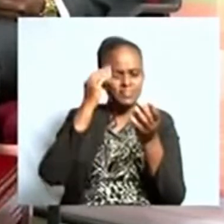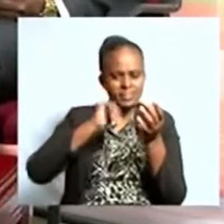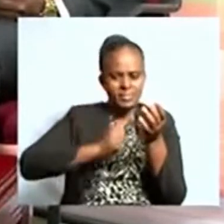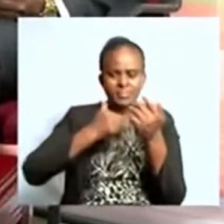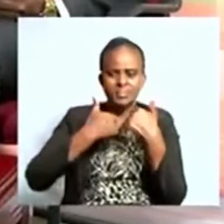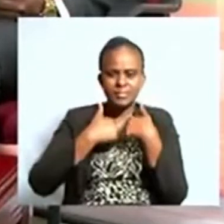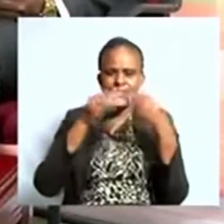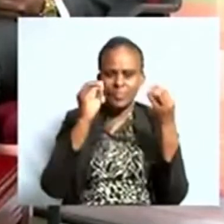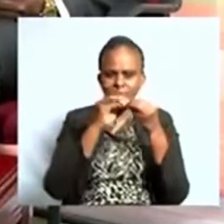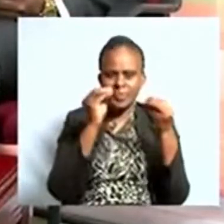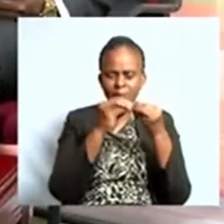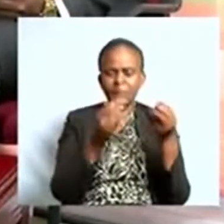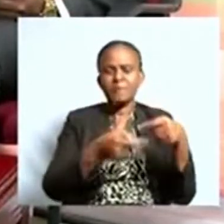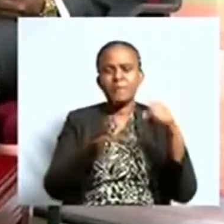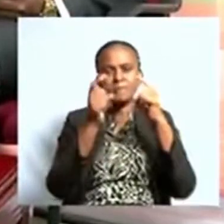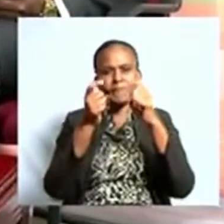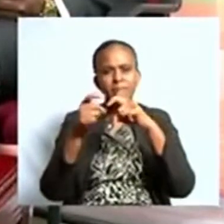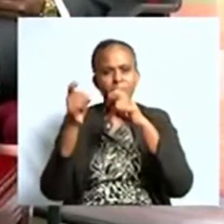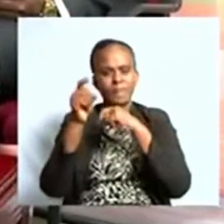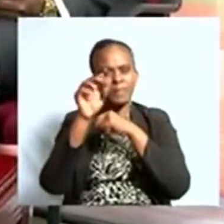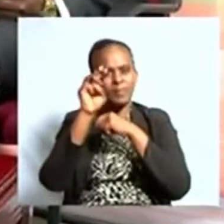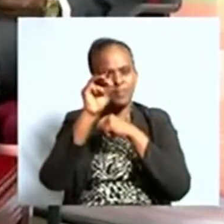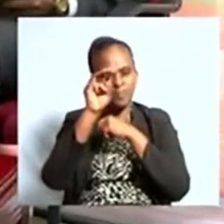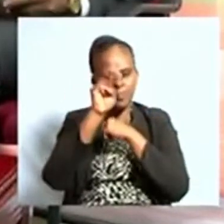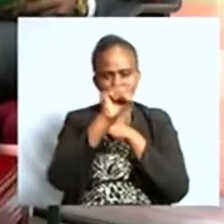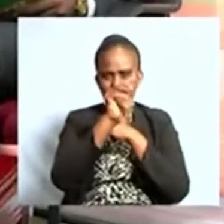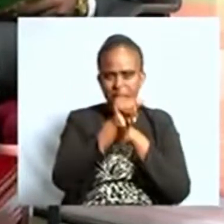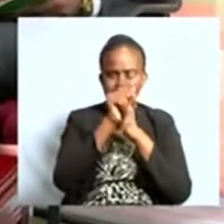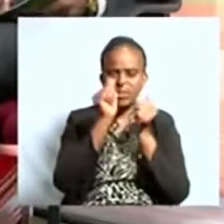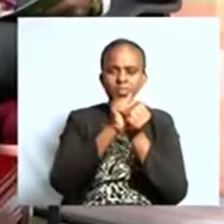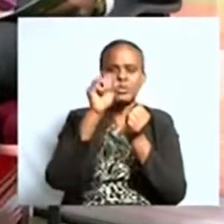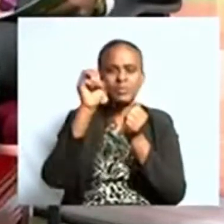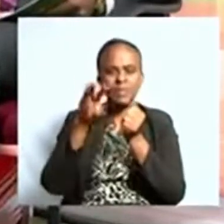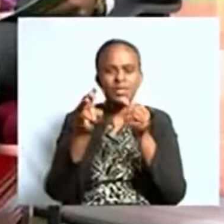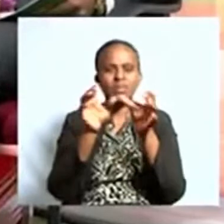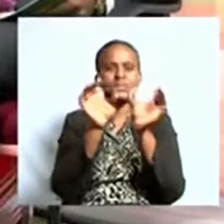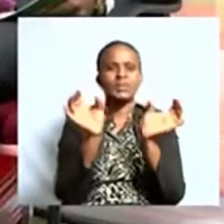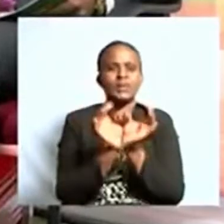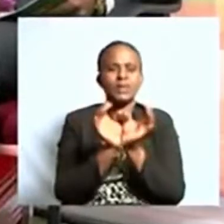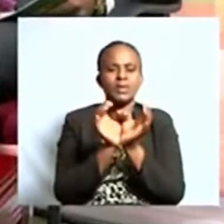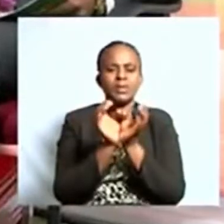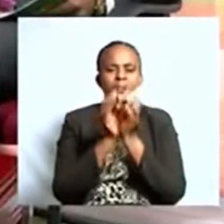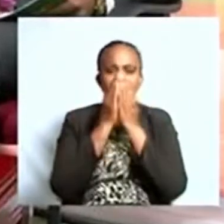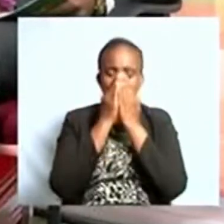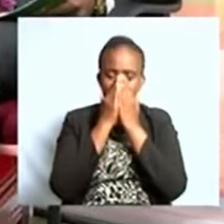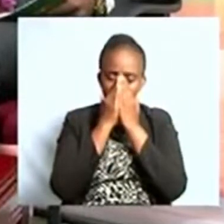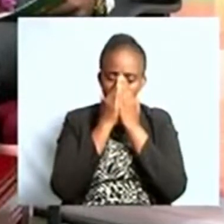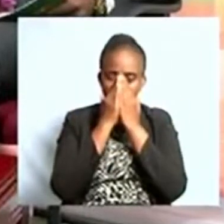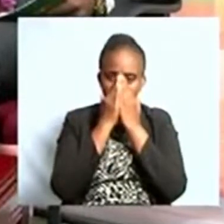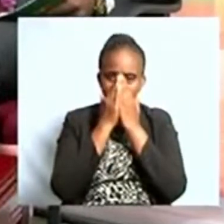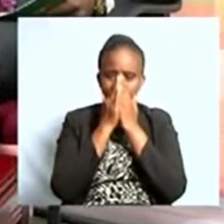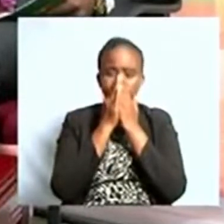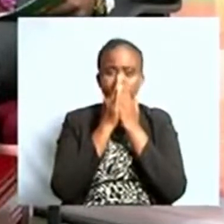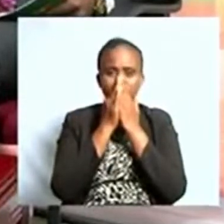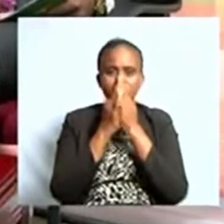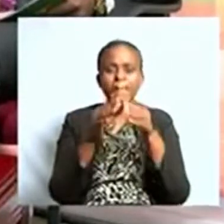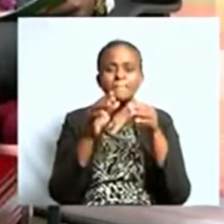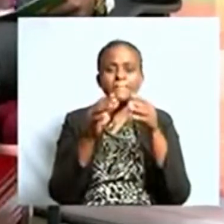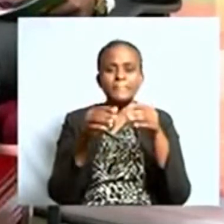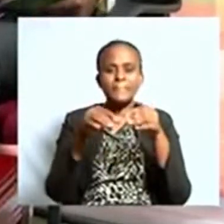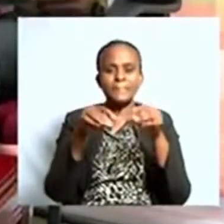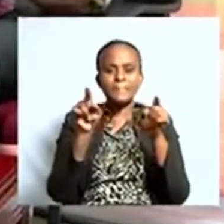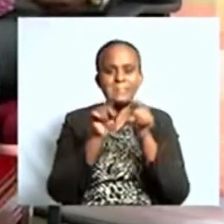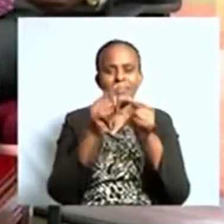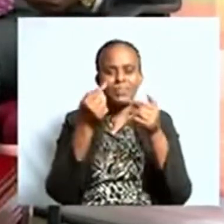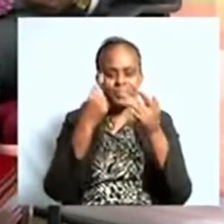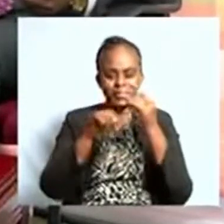lot of challenges in Mutendere and Munali constituency. So, Honorable, thank you so much for the job that